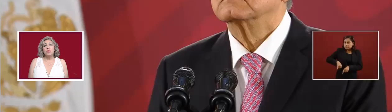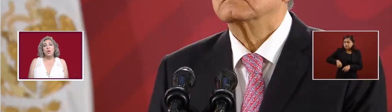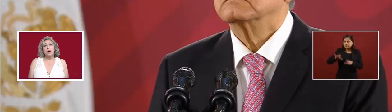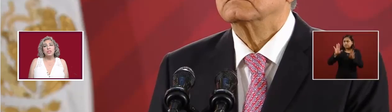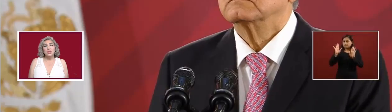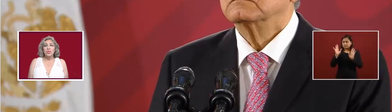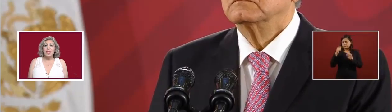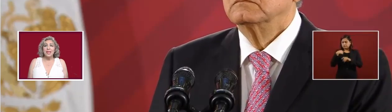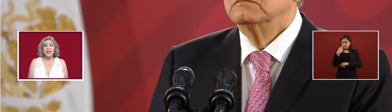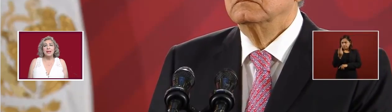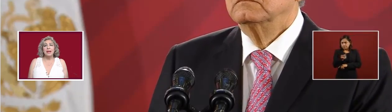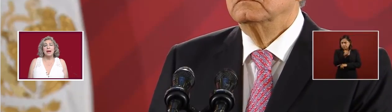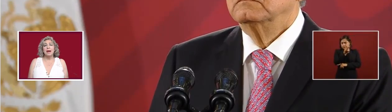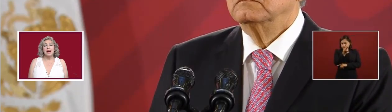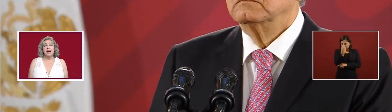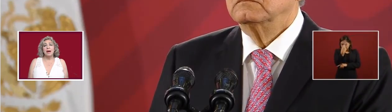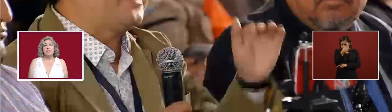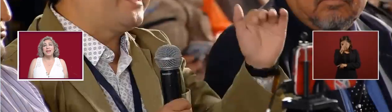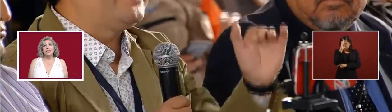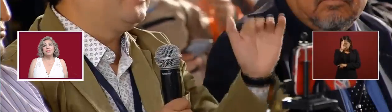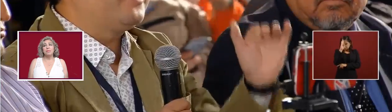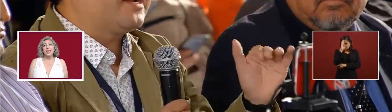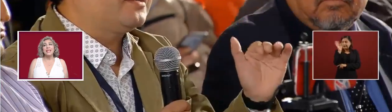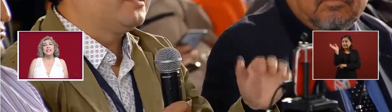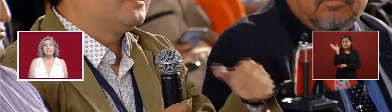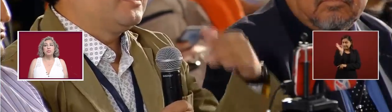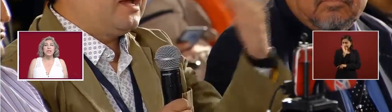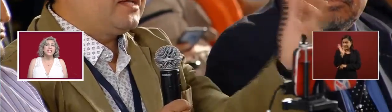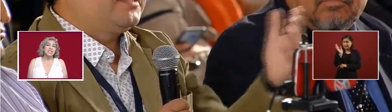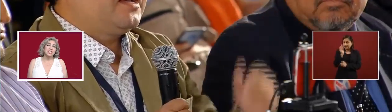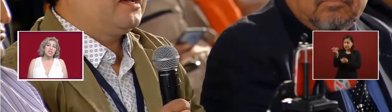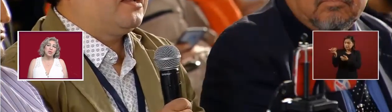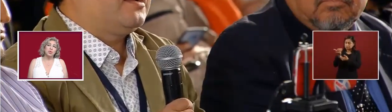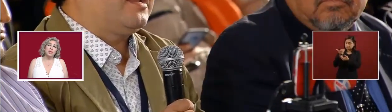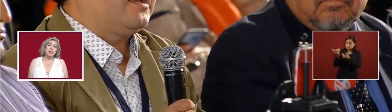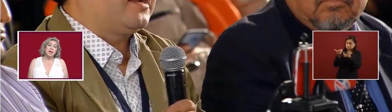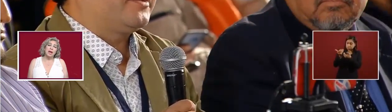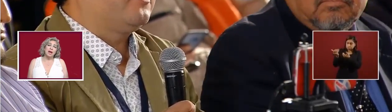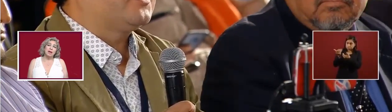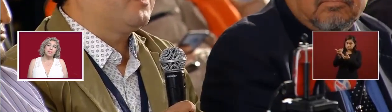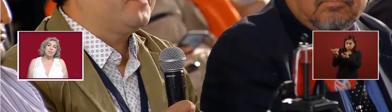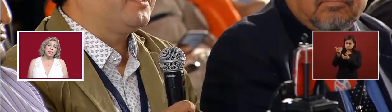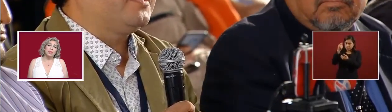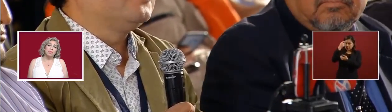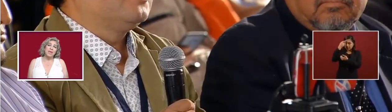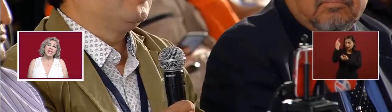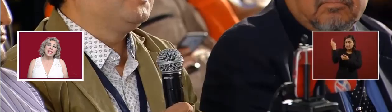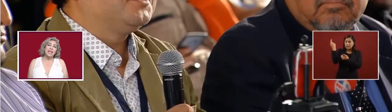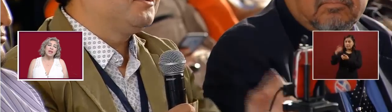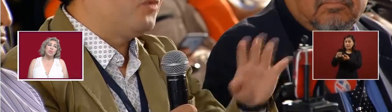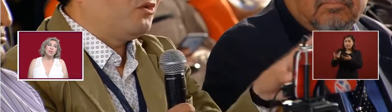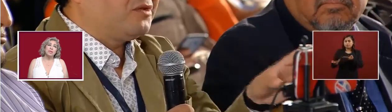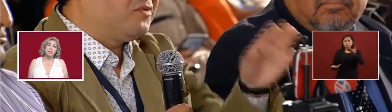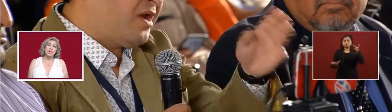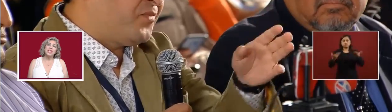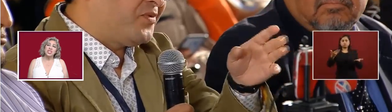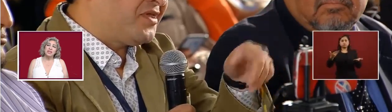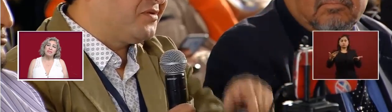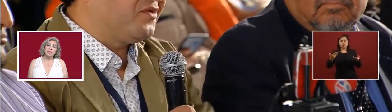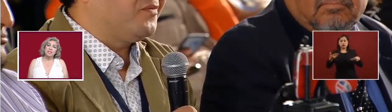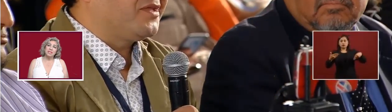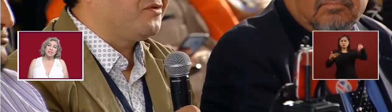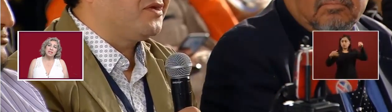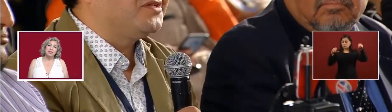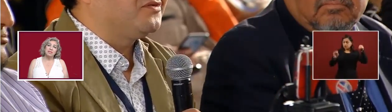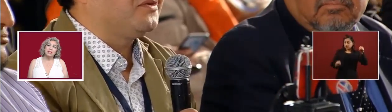Are you also thinking about making these bridges to, uh, make it equal the region